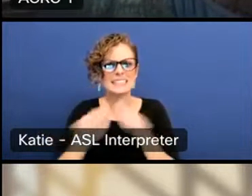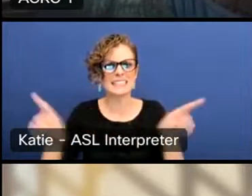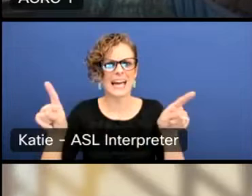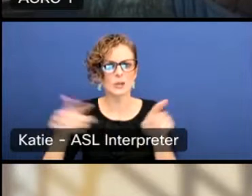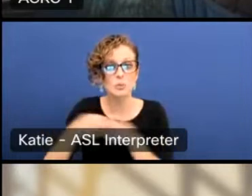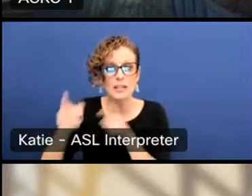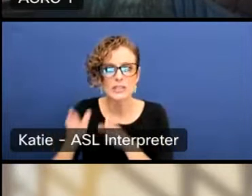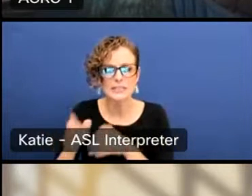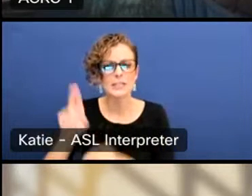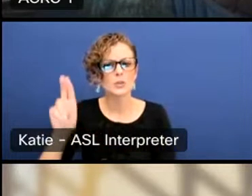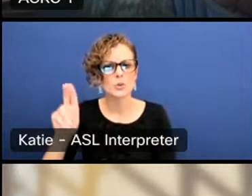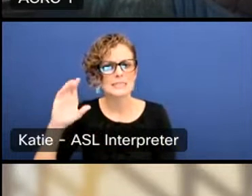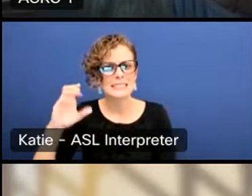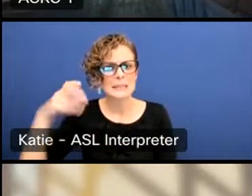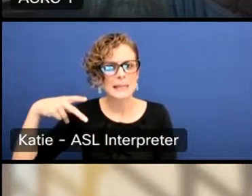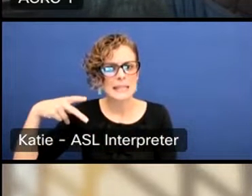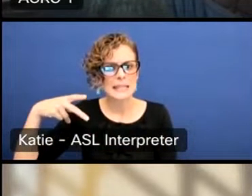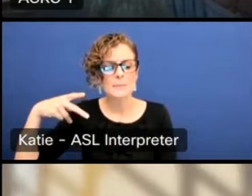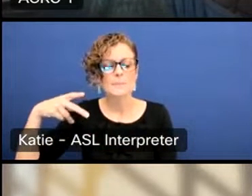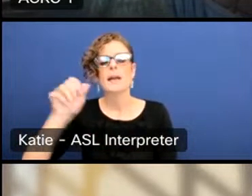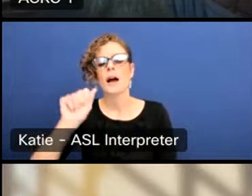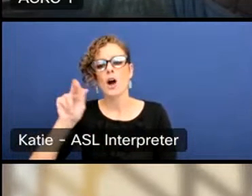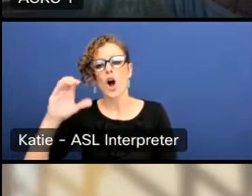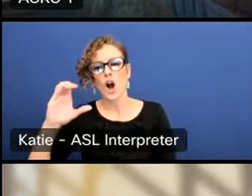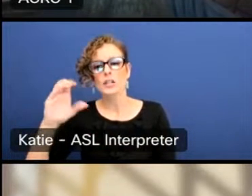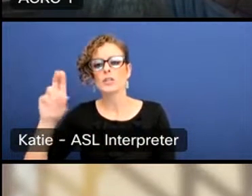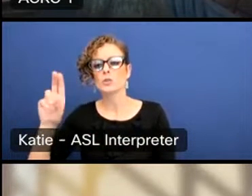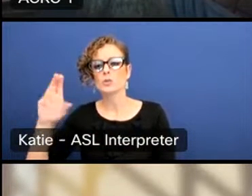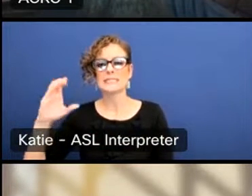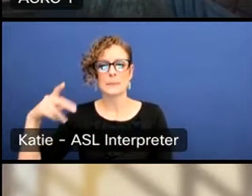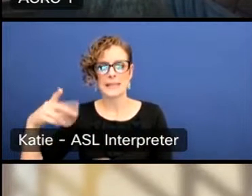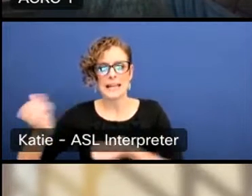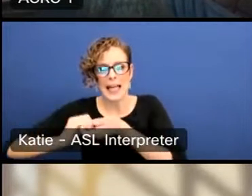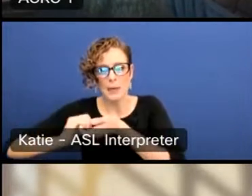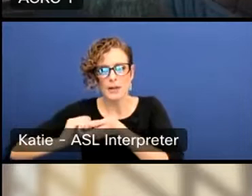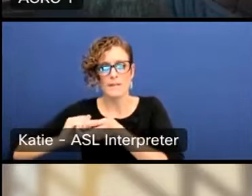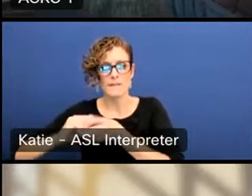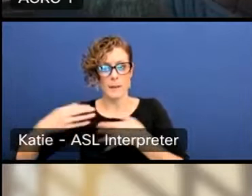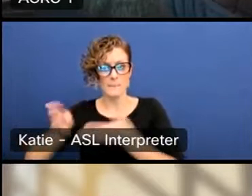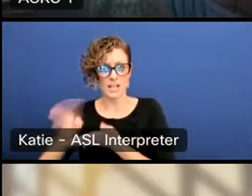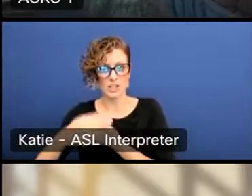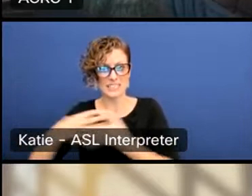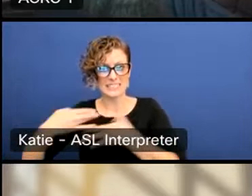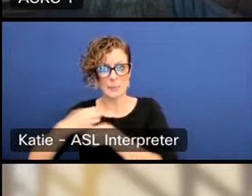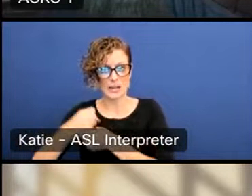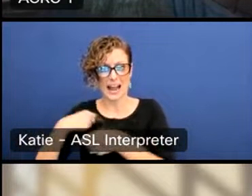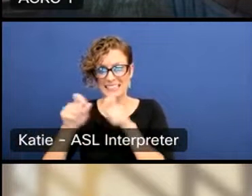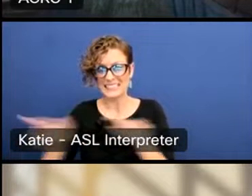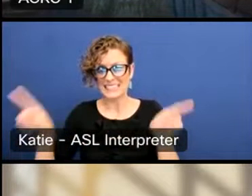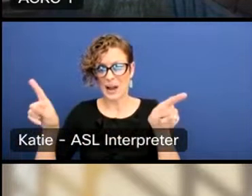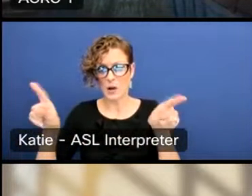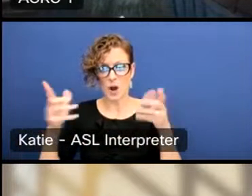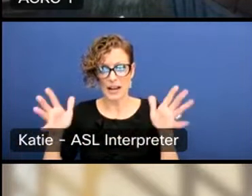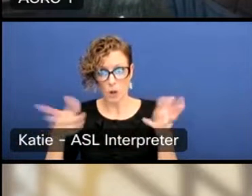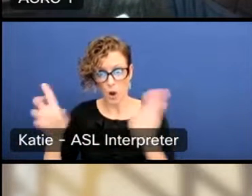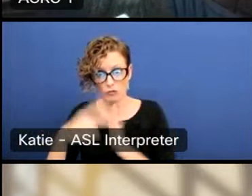The UCP, or the Acrc UCP collaborative with the budget summary. Yes, no? Everyone read their email?